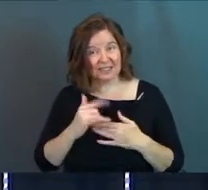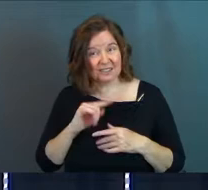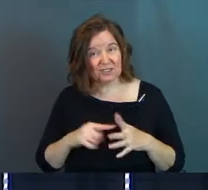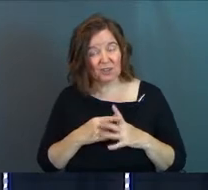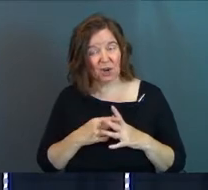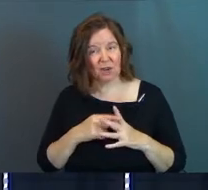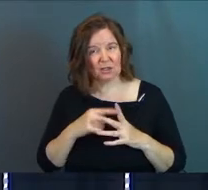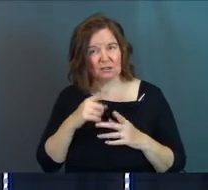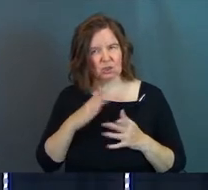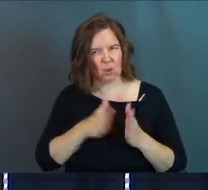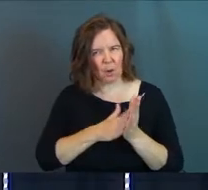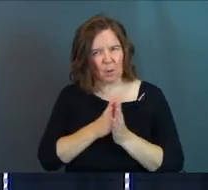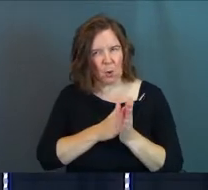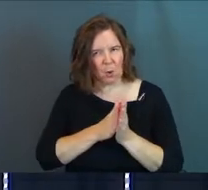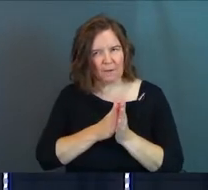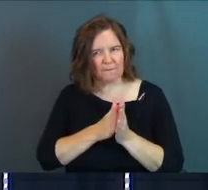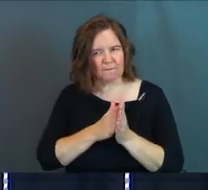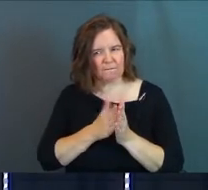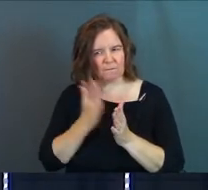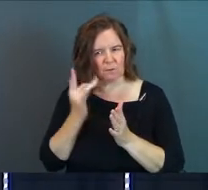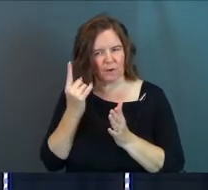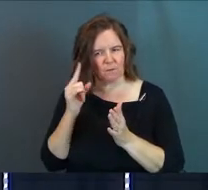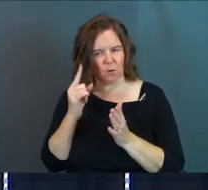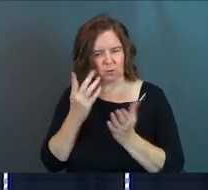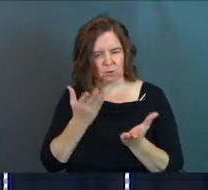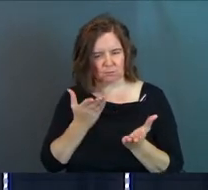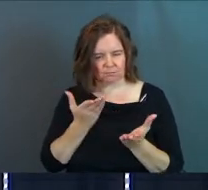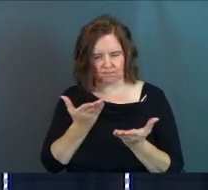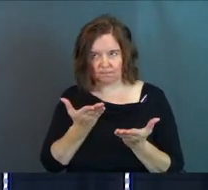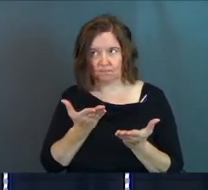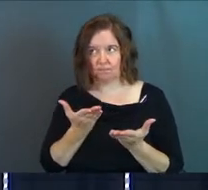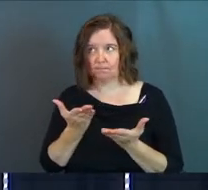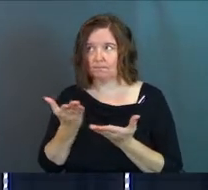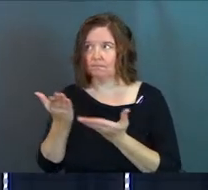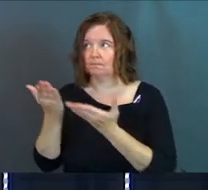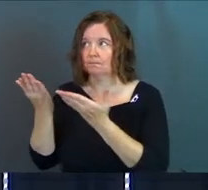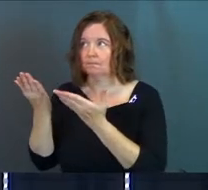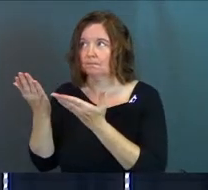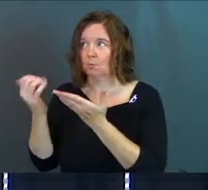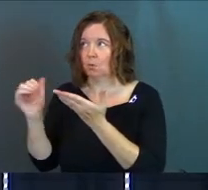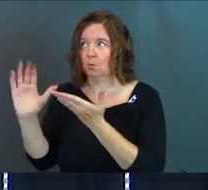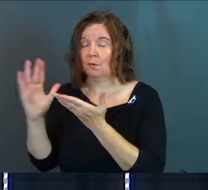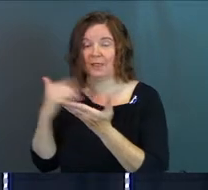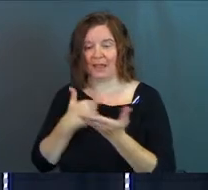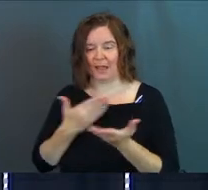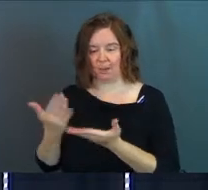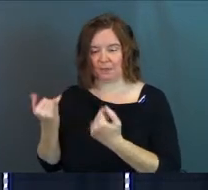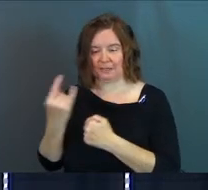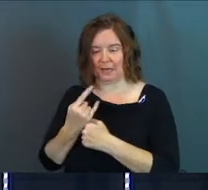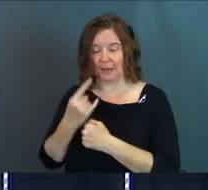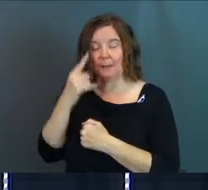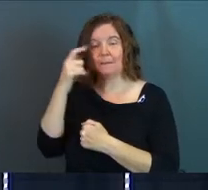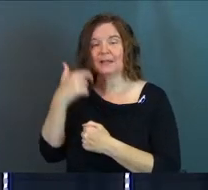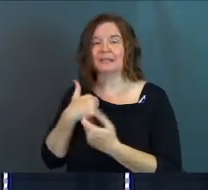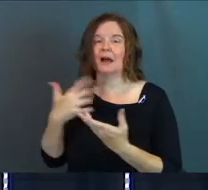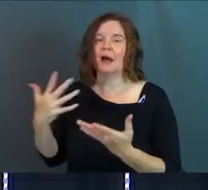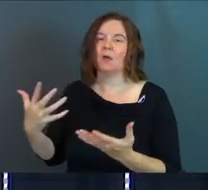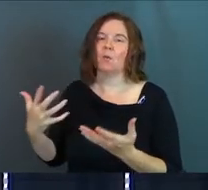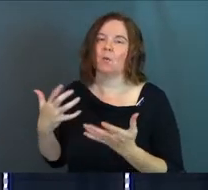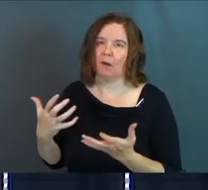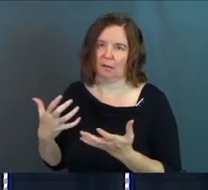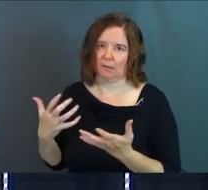it start to tweak your motive a little bit when you start to bring that thank offering to God? It's like, I brought this today because I want